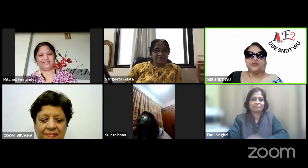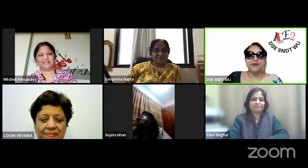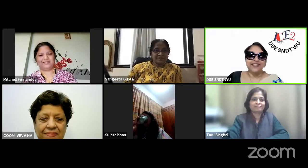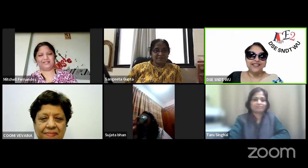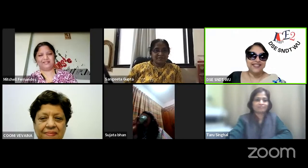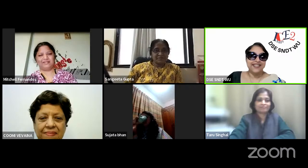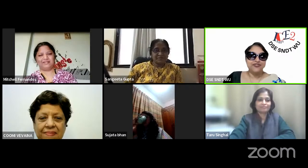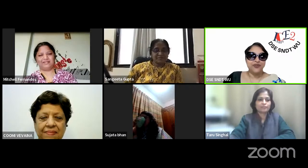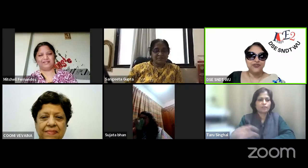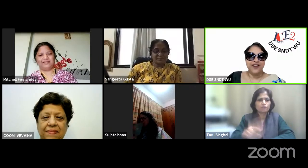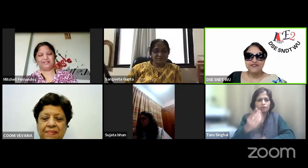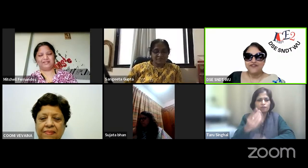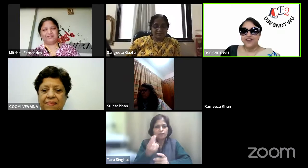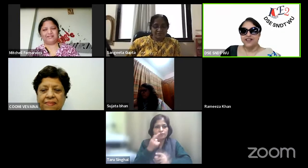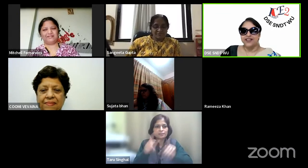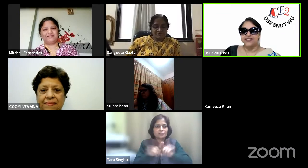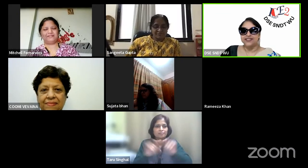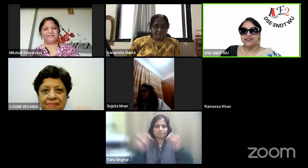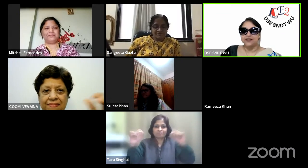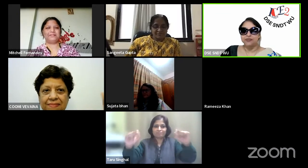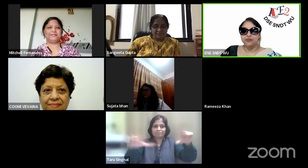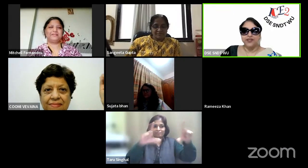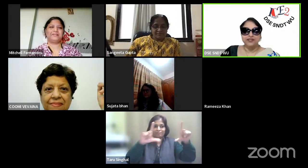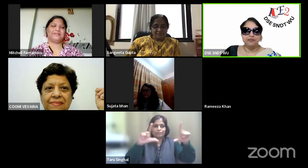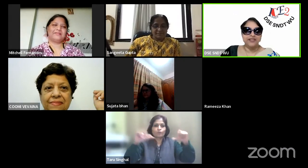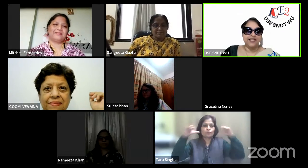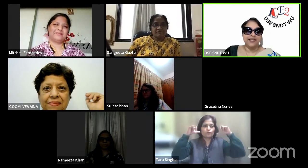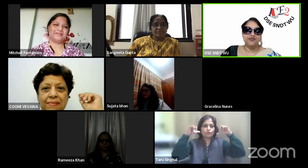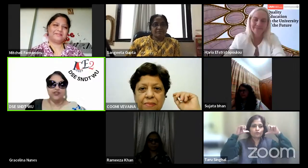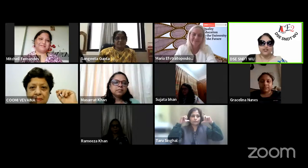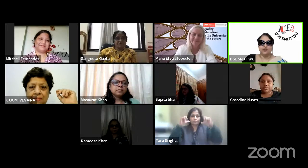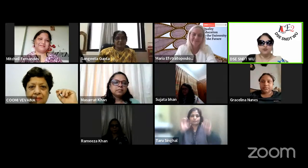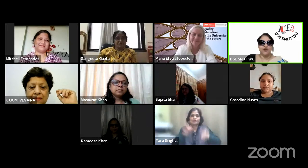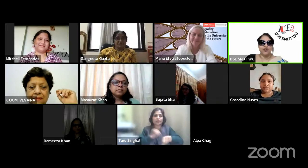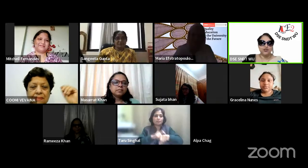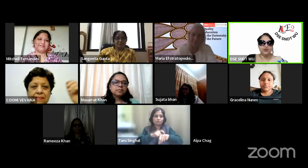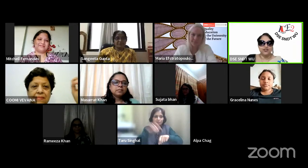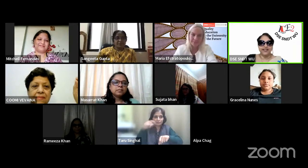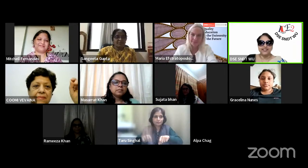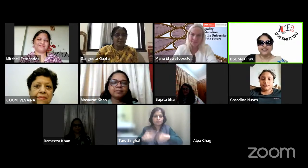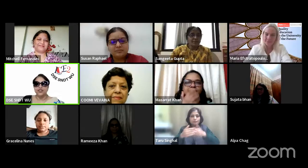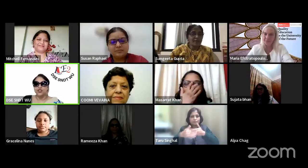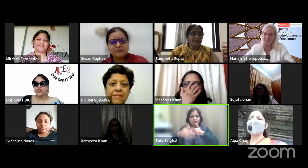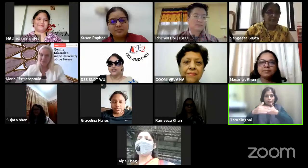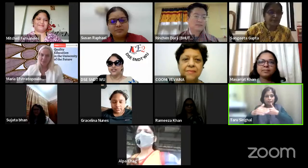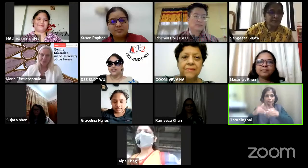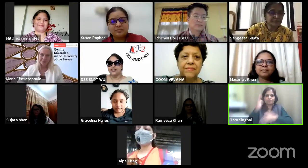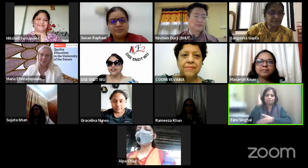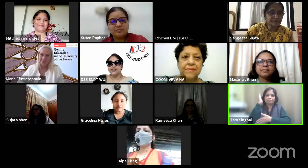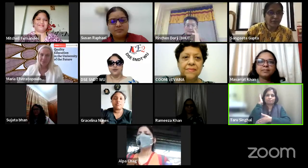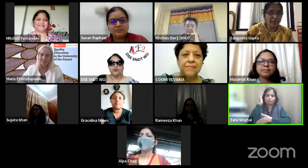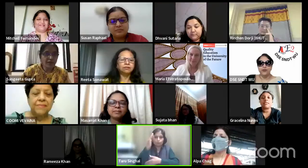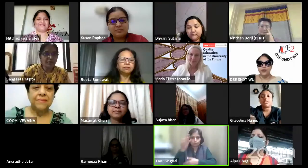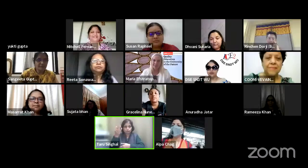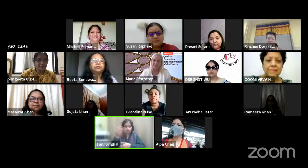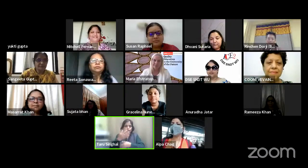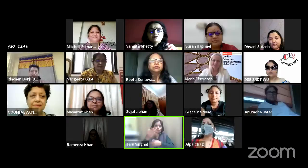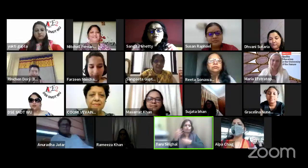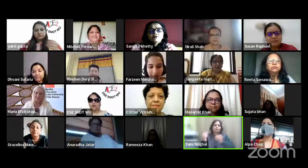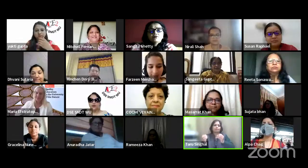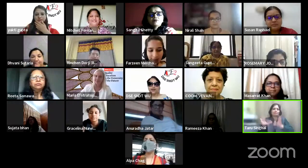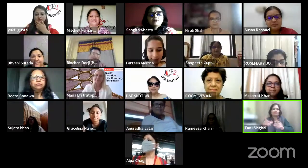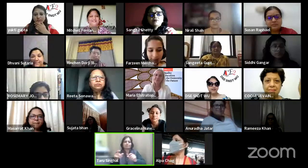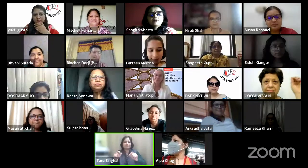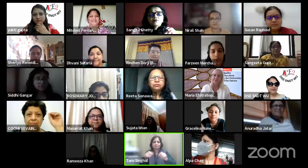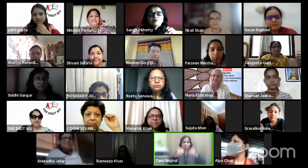right, let's quickly take a photograph, and it'll be time for us to move on to the next session. So please